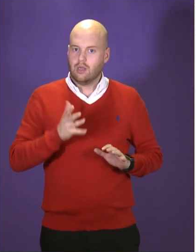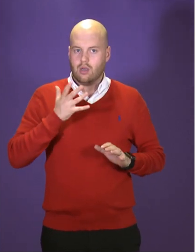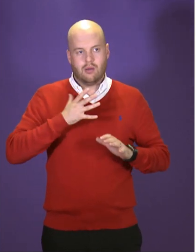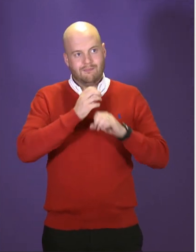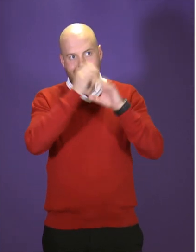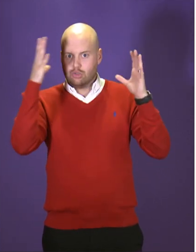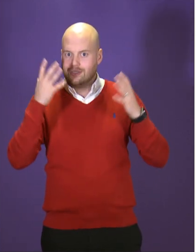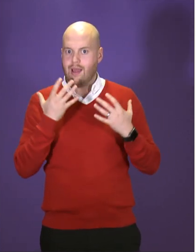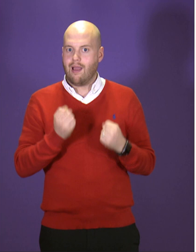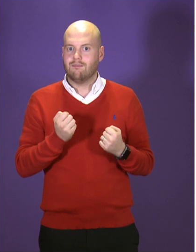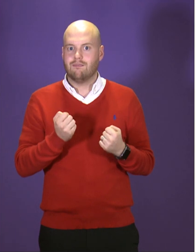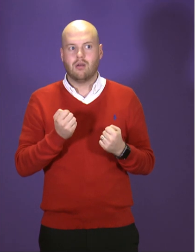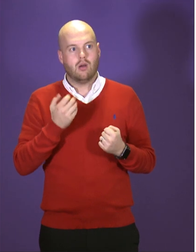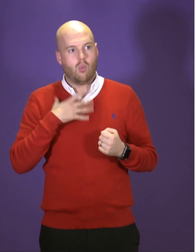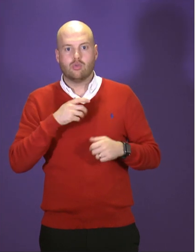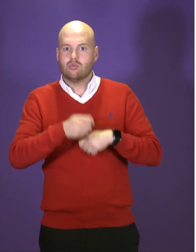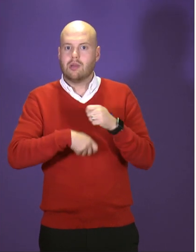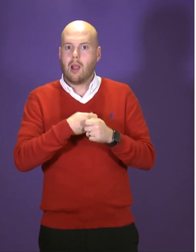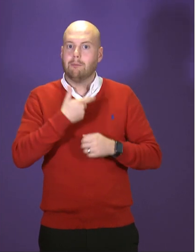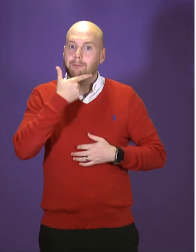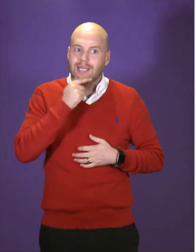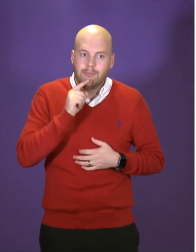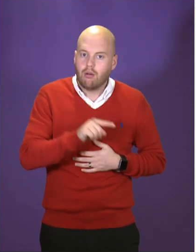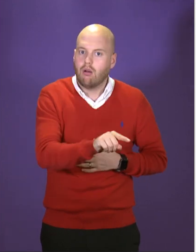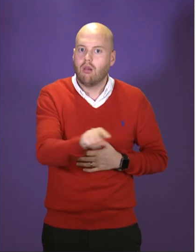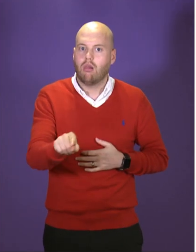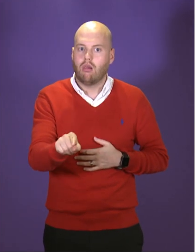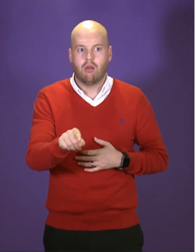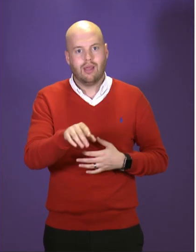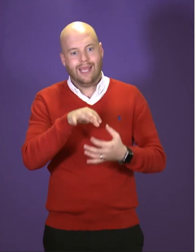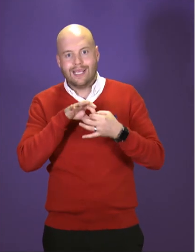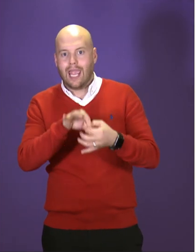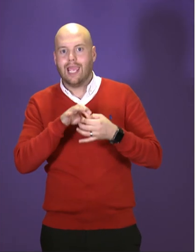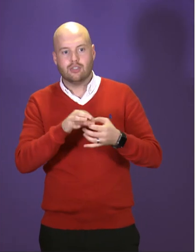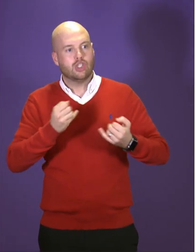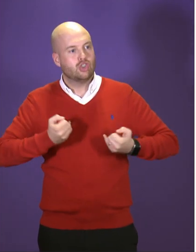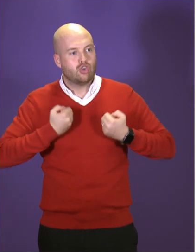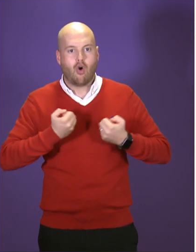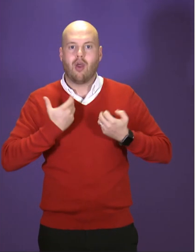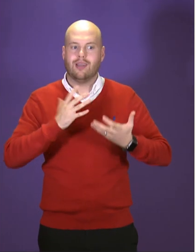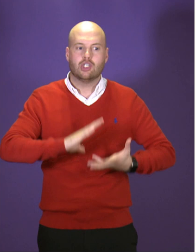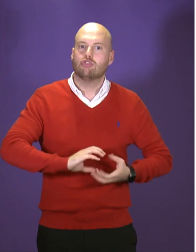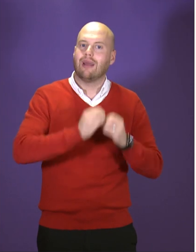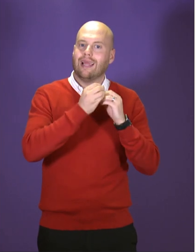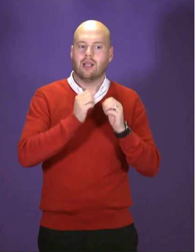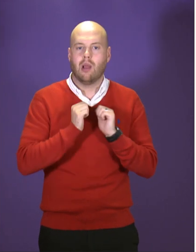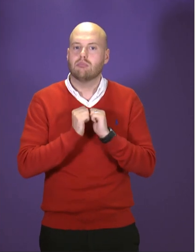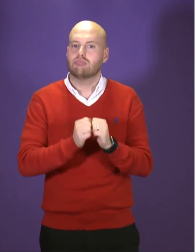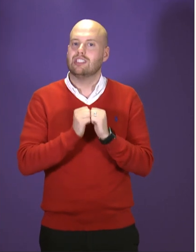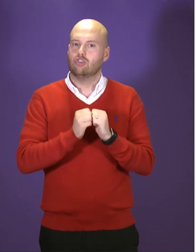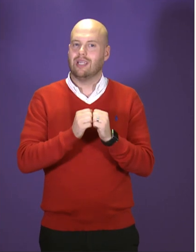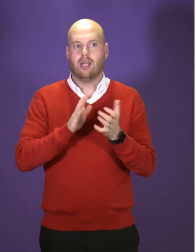democratic region with people engaged in enjoying, creating, and appreciating a wider body of cultural